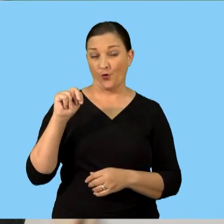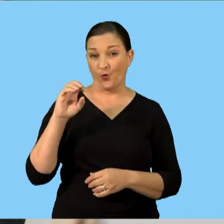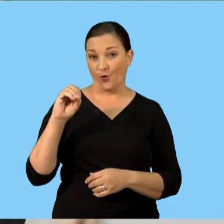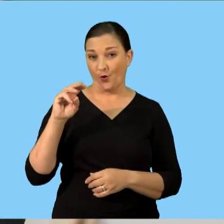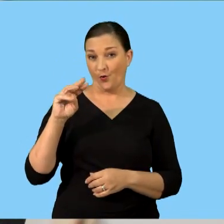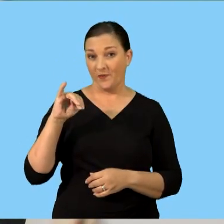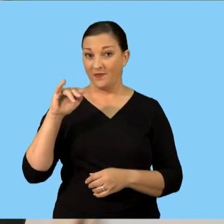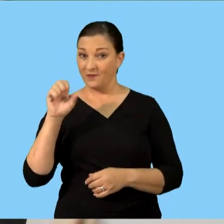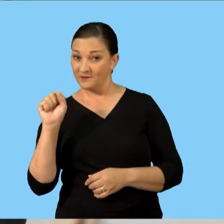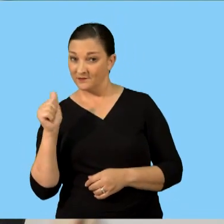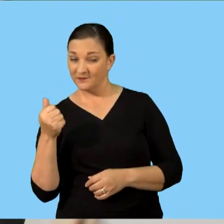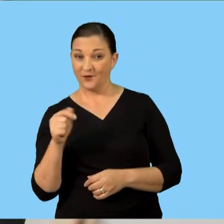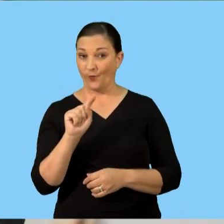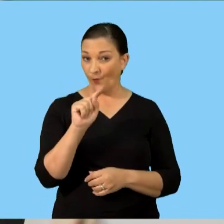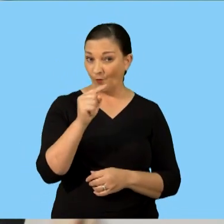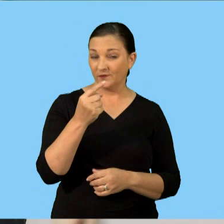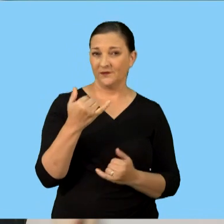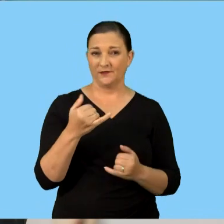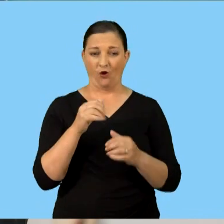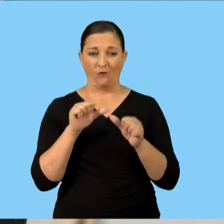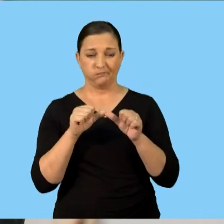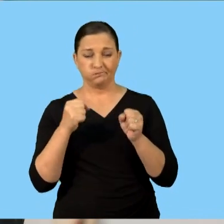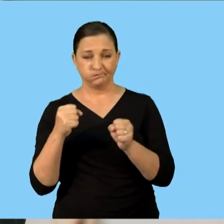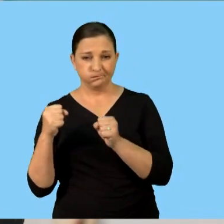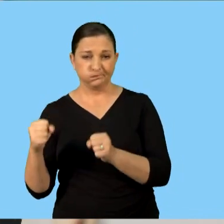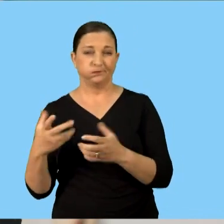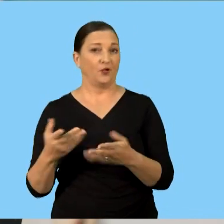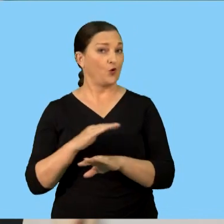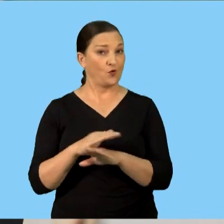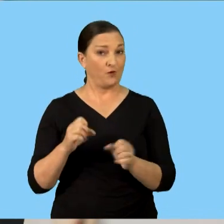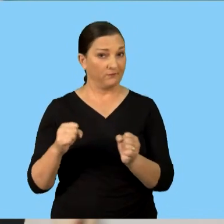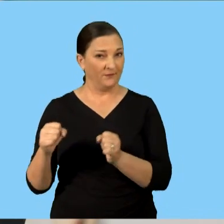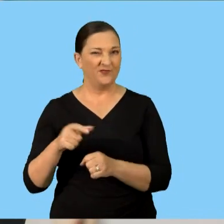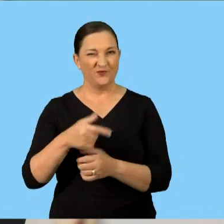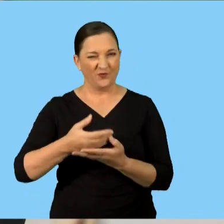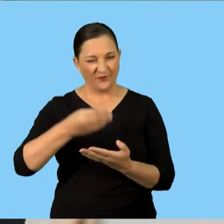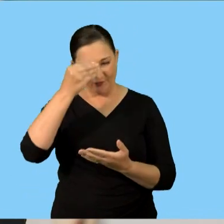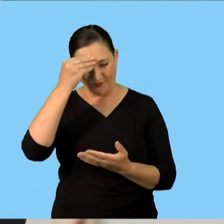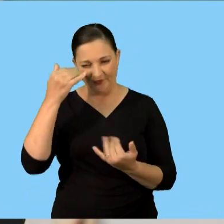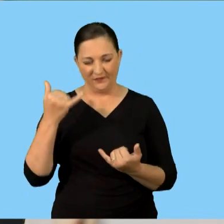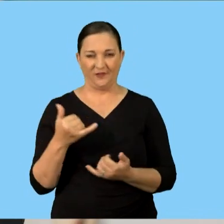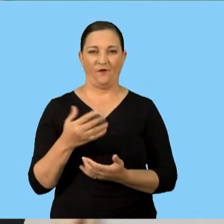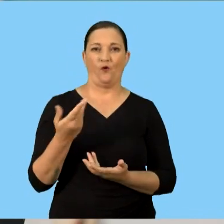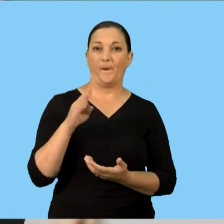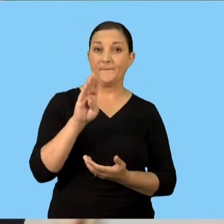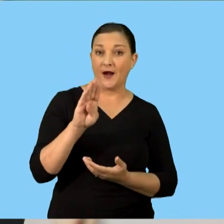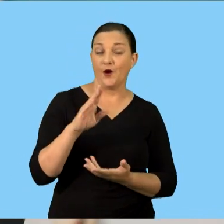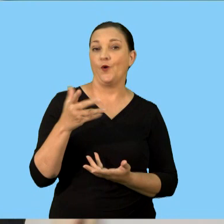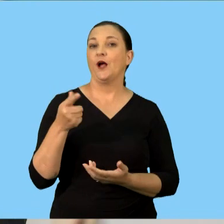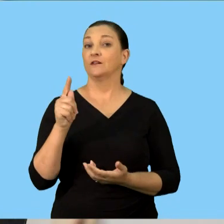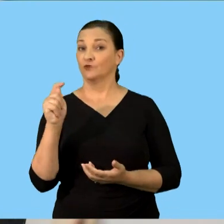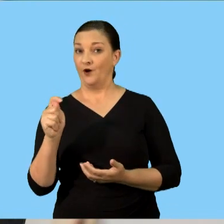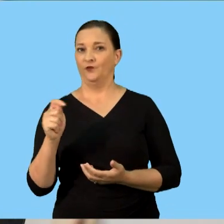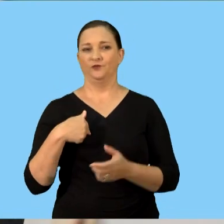that are constant, monomials that are non-constant, when we are multiplying them with binomials and trinomials. So this is what we need to keep in